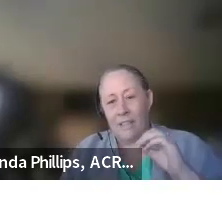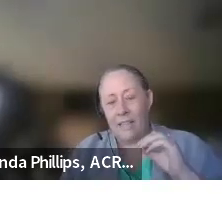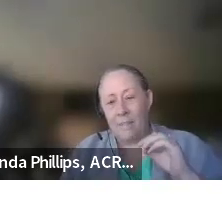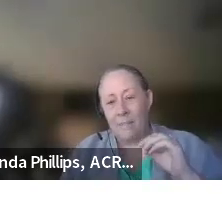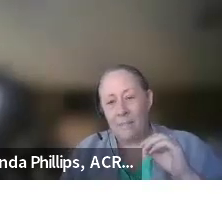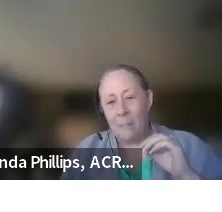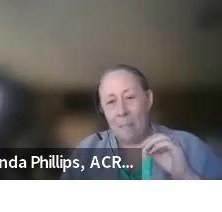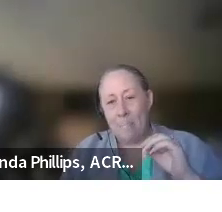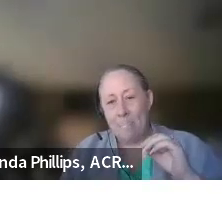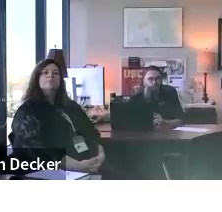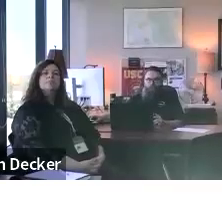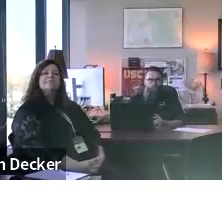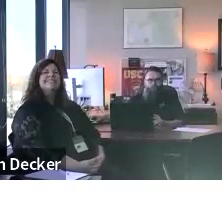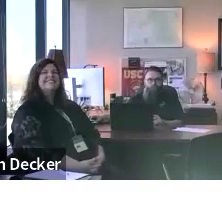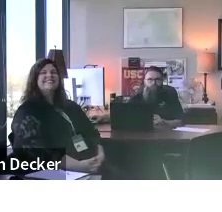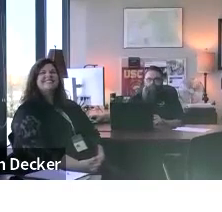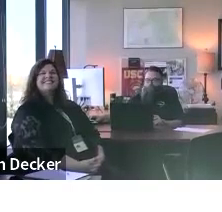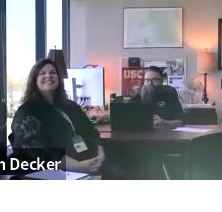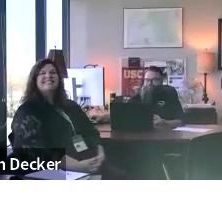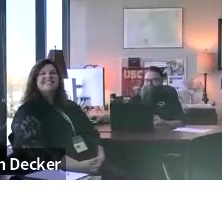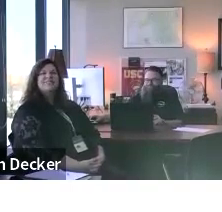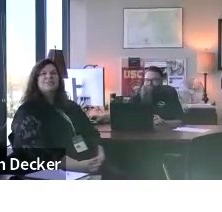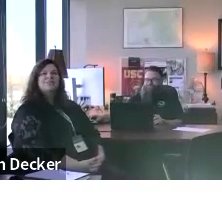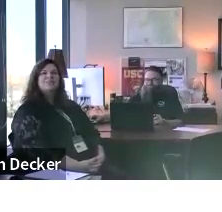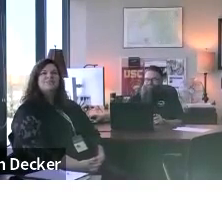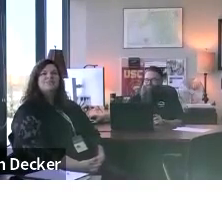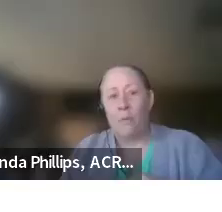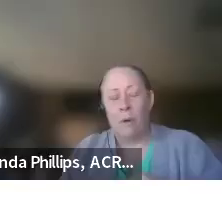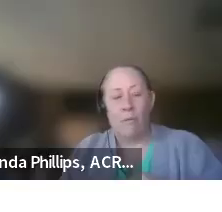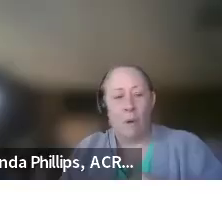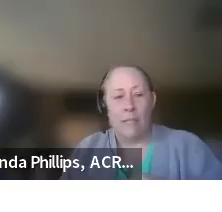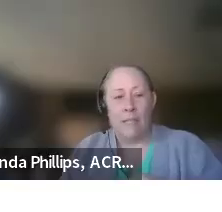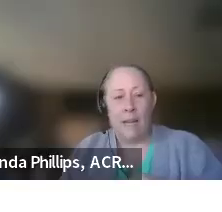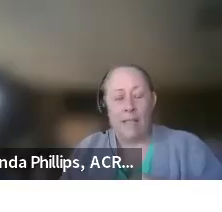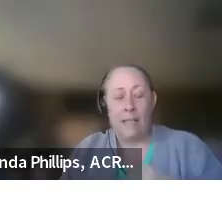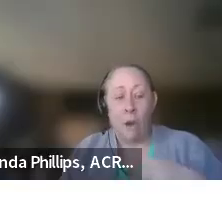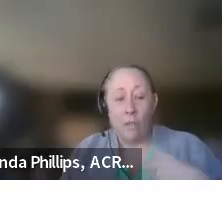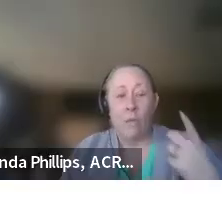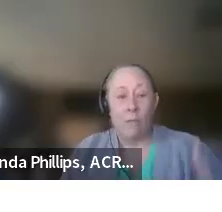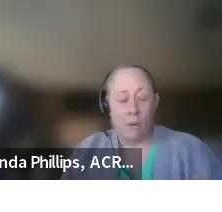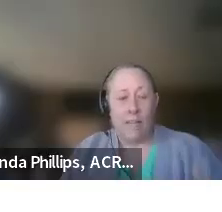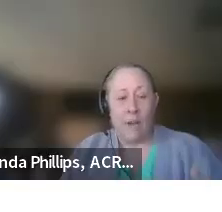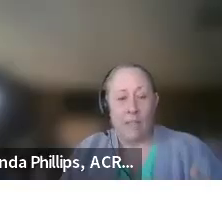were you going to say something? Nope. Oh, okay. The third project we put forward to DDS is also with Mercy